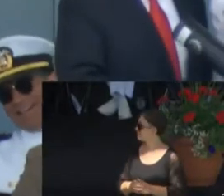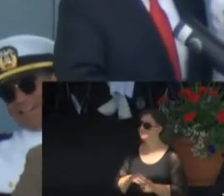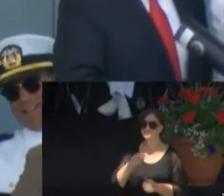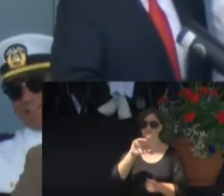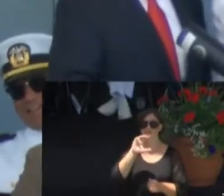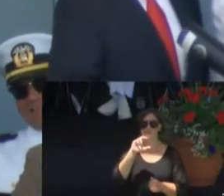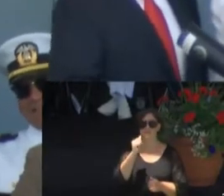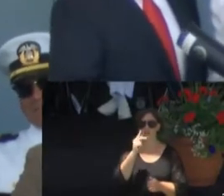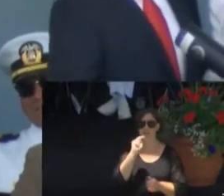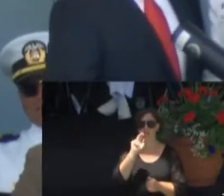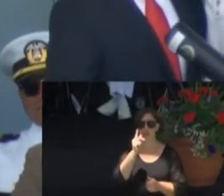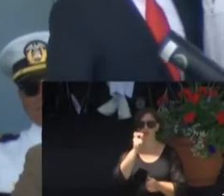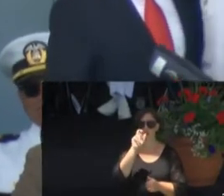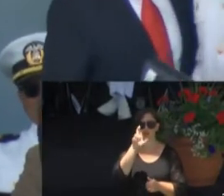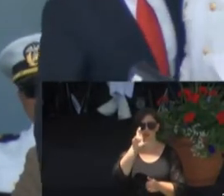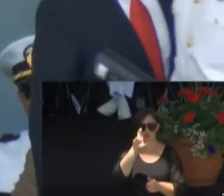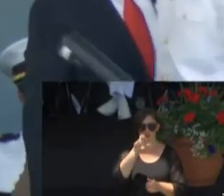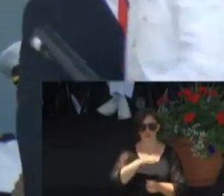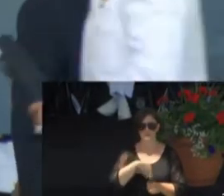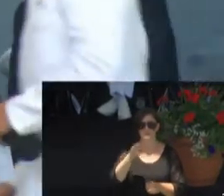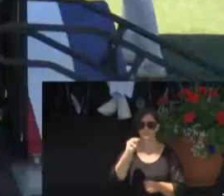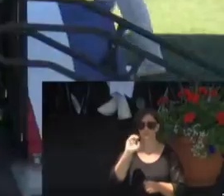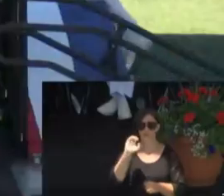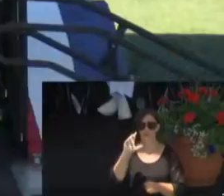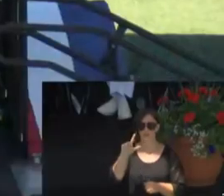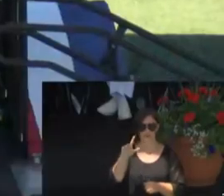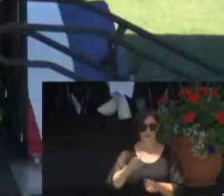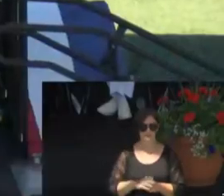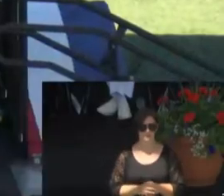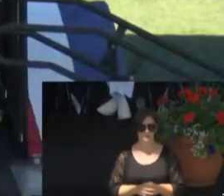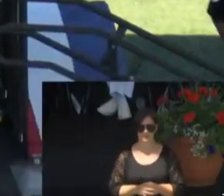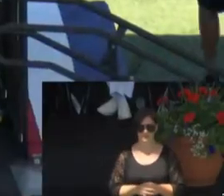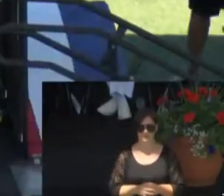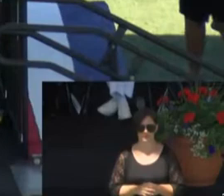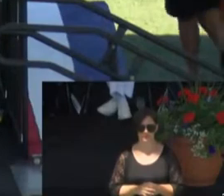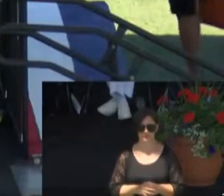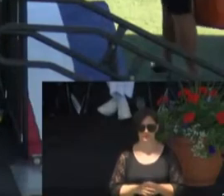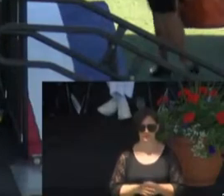Chandler Eugene Chiappi, magna cum laude.